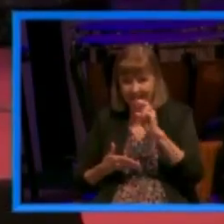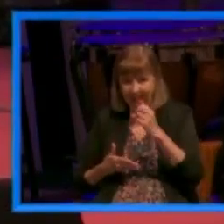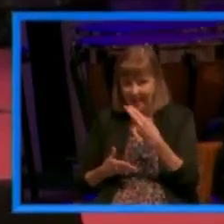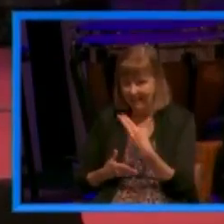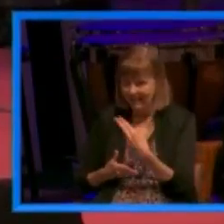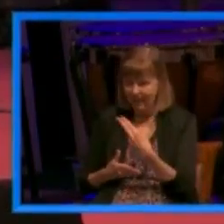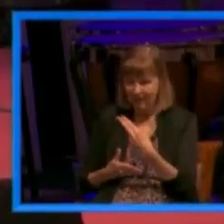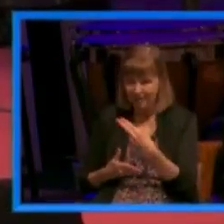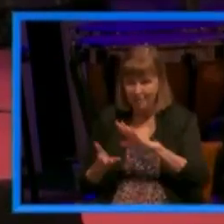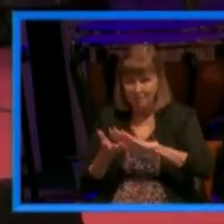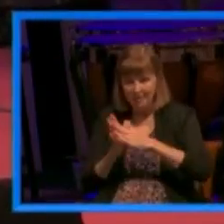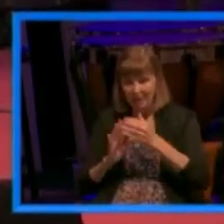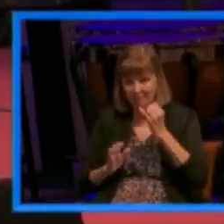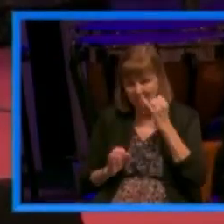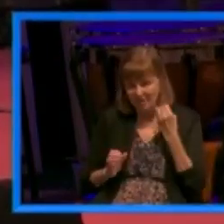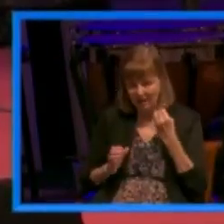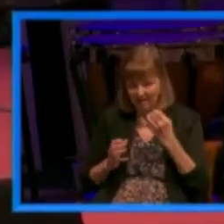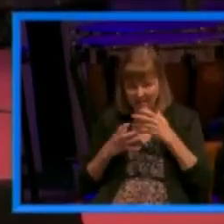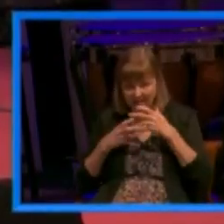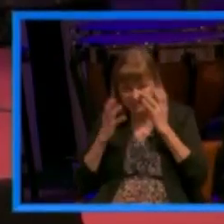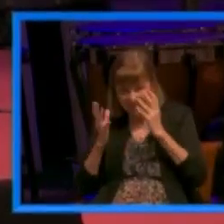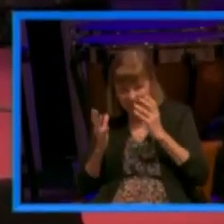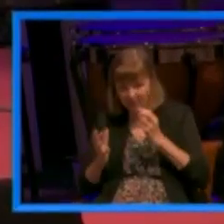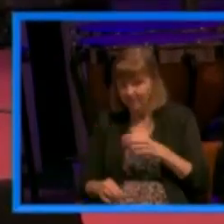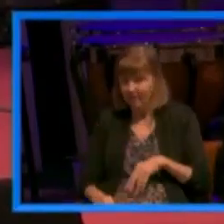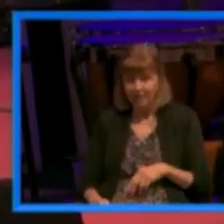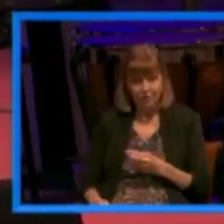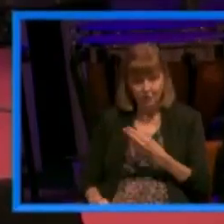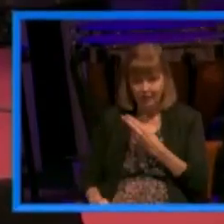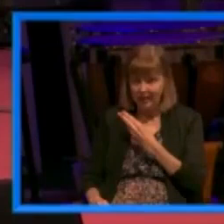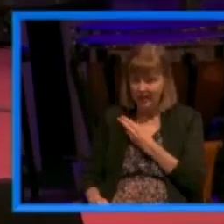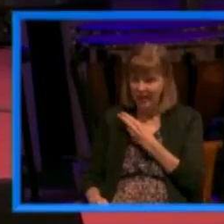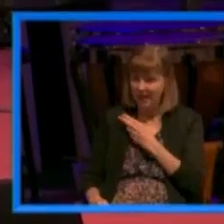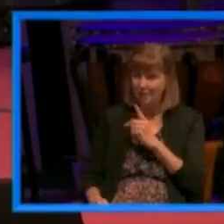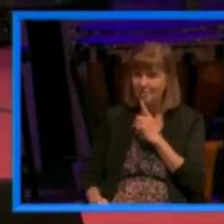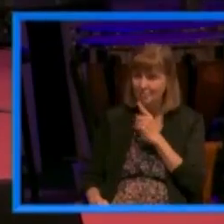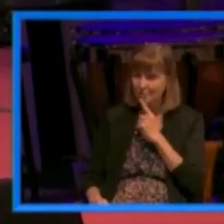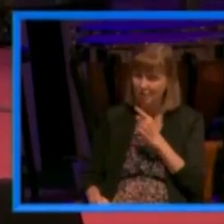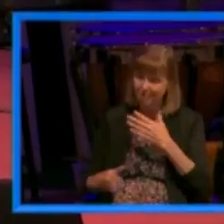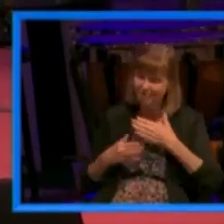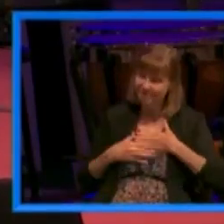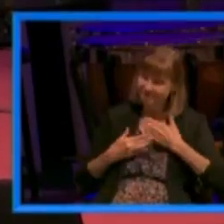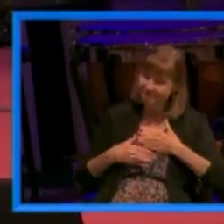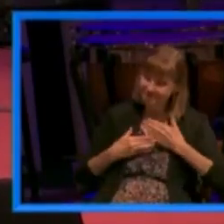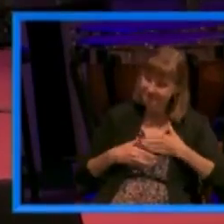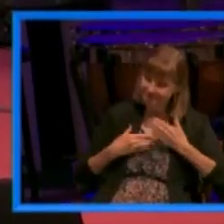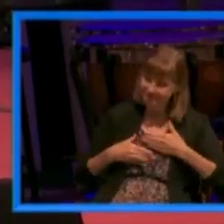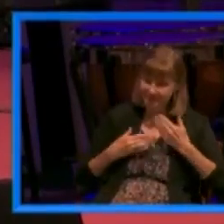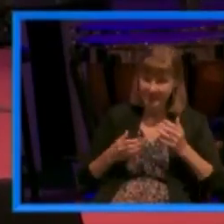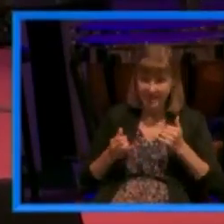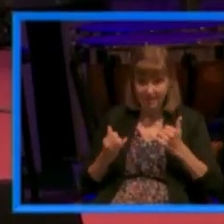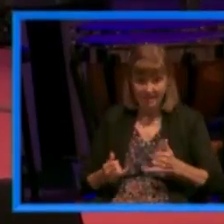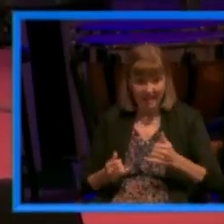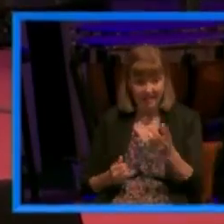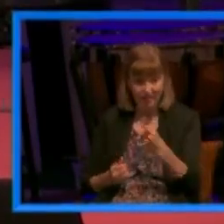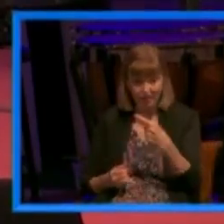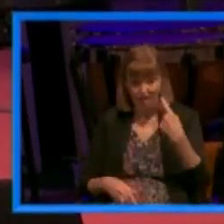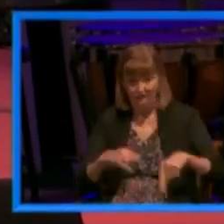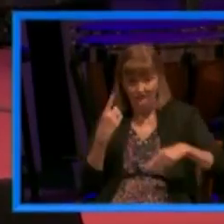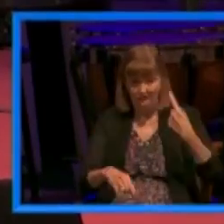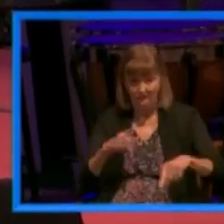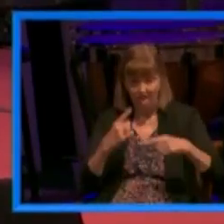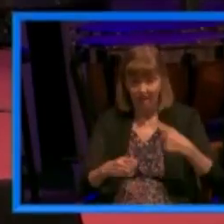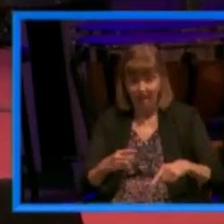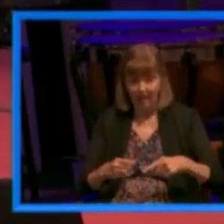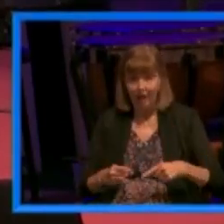was used as a means to an end, mistreated and pulled, but now she's throwing back with claws and they're fighting. And notice what Sarah has the gall to